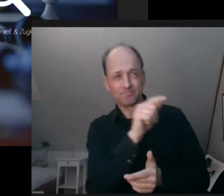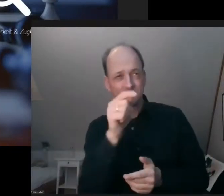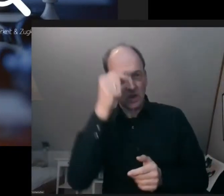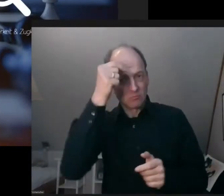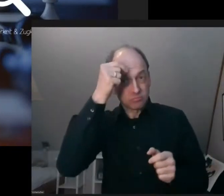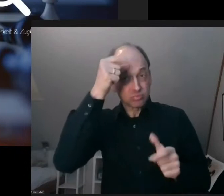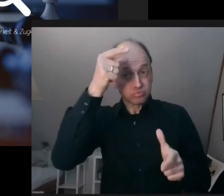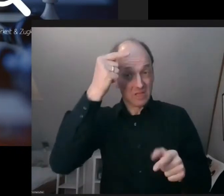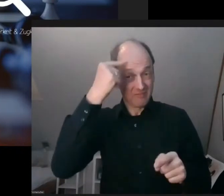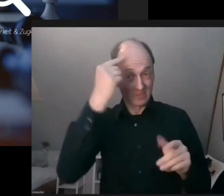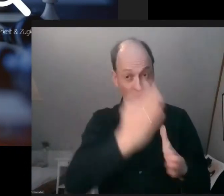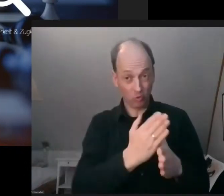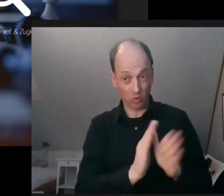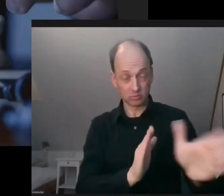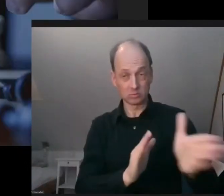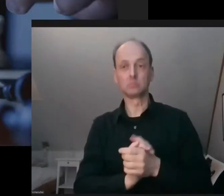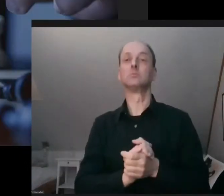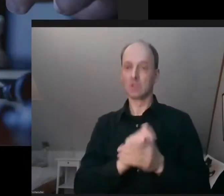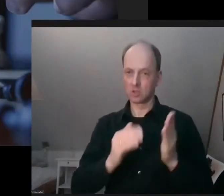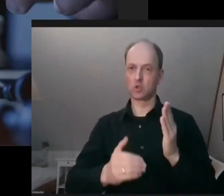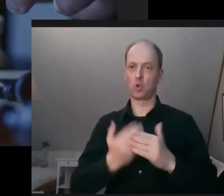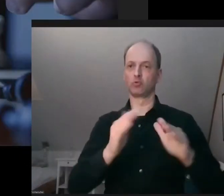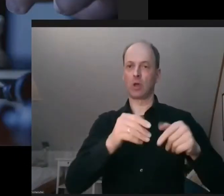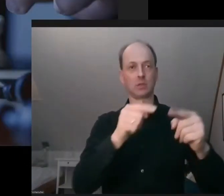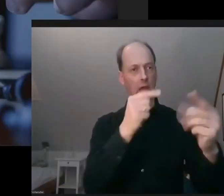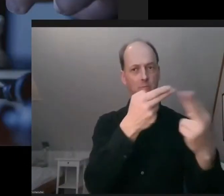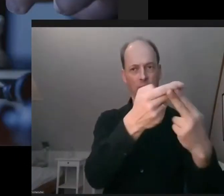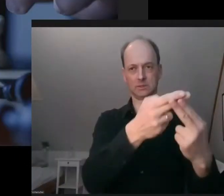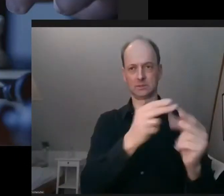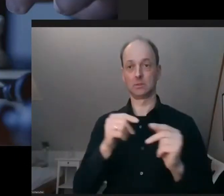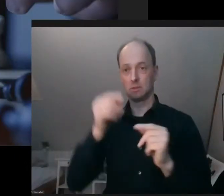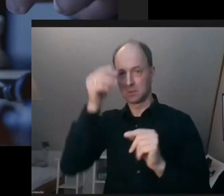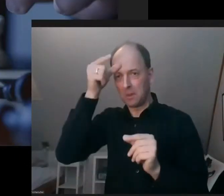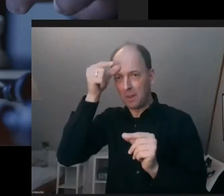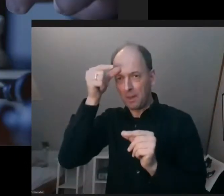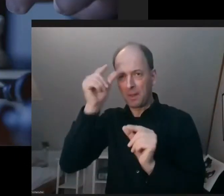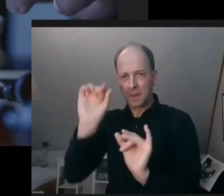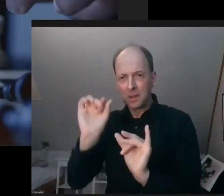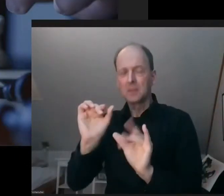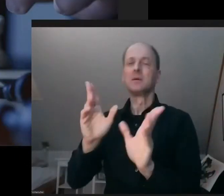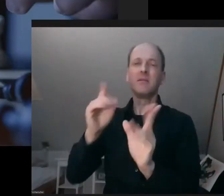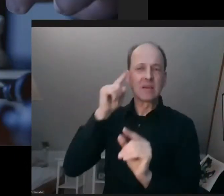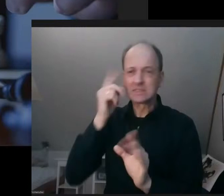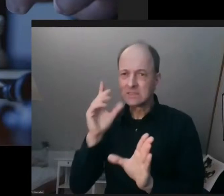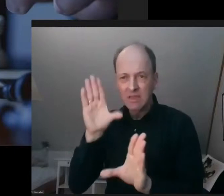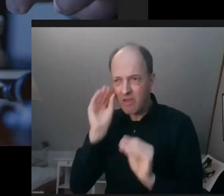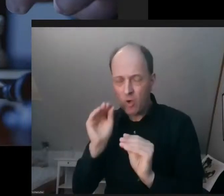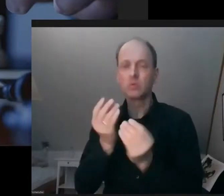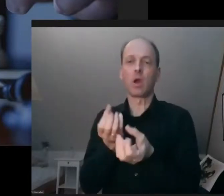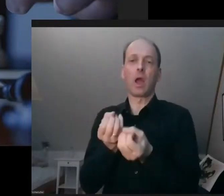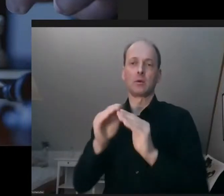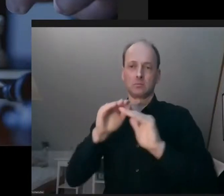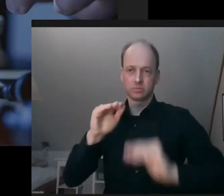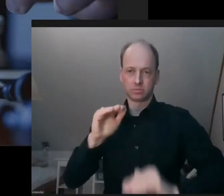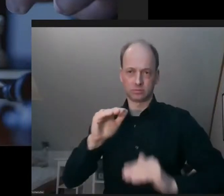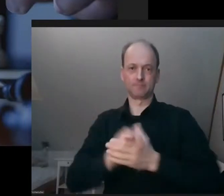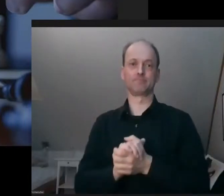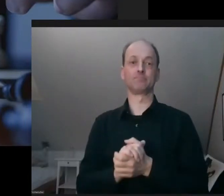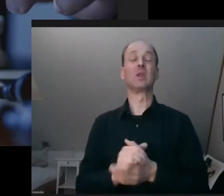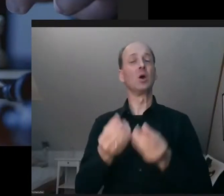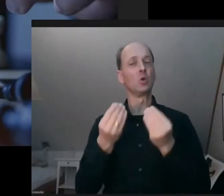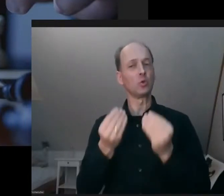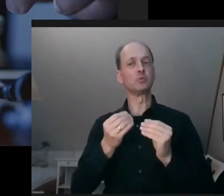see how, to which extent somebody is in the climate crisis, how far his knowledge goes, and so on. These are important